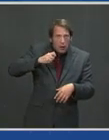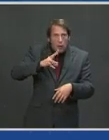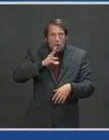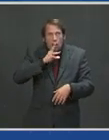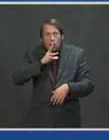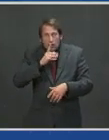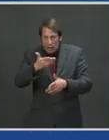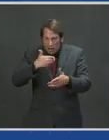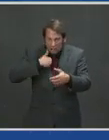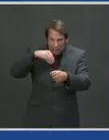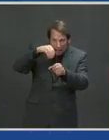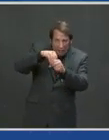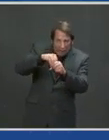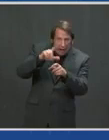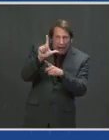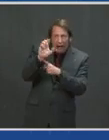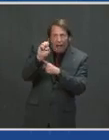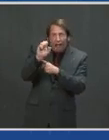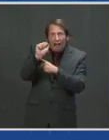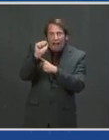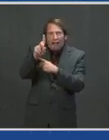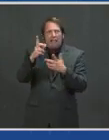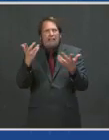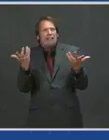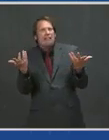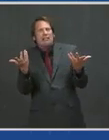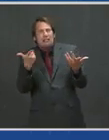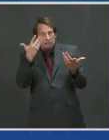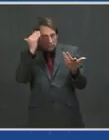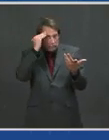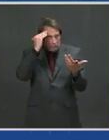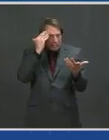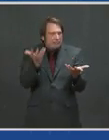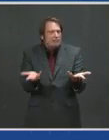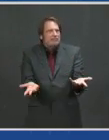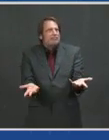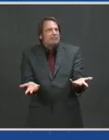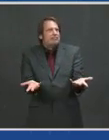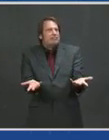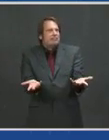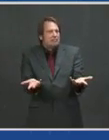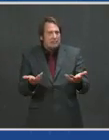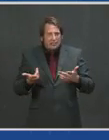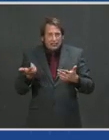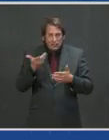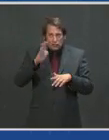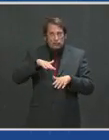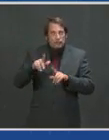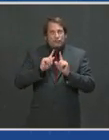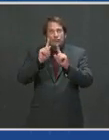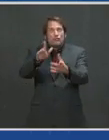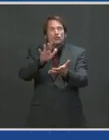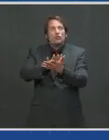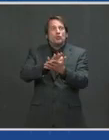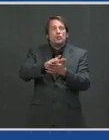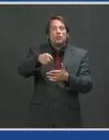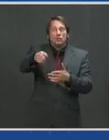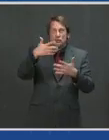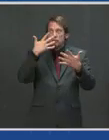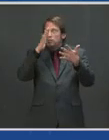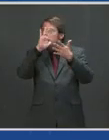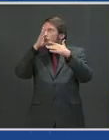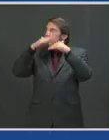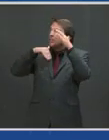pipe? How many of you know the school your child is in still has asbestos in the walls and lacks the